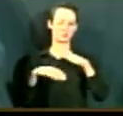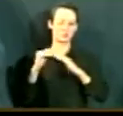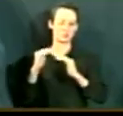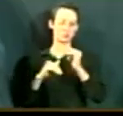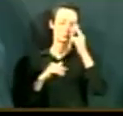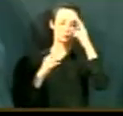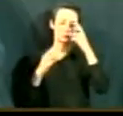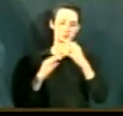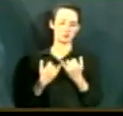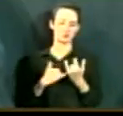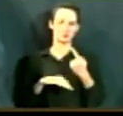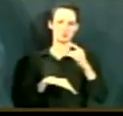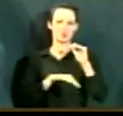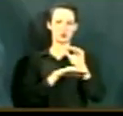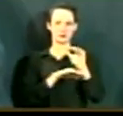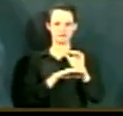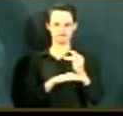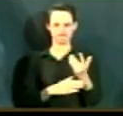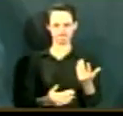that decision tonight.